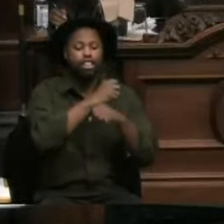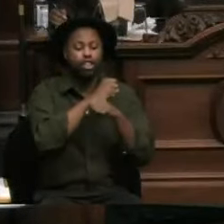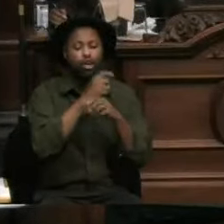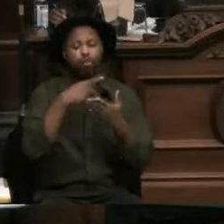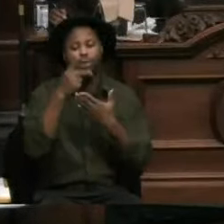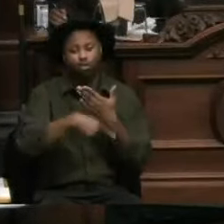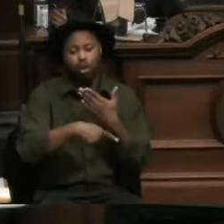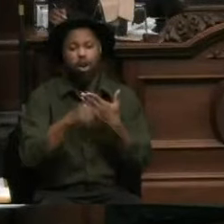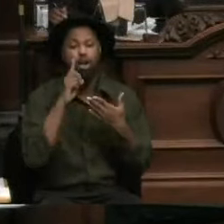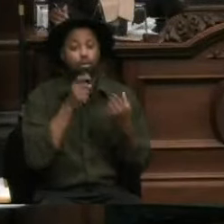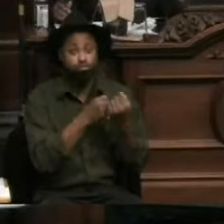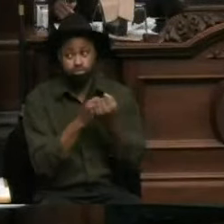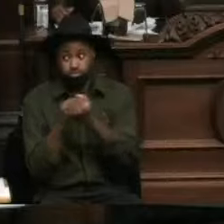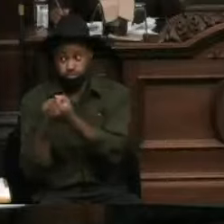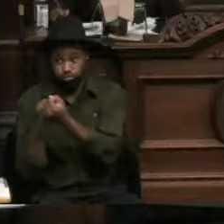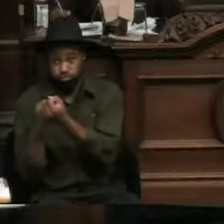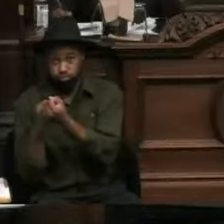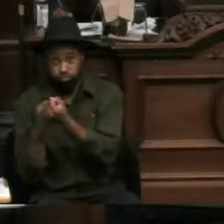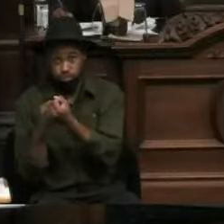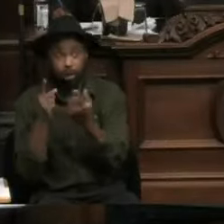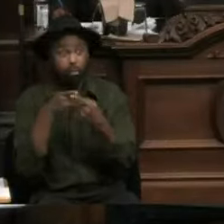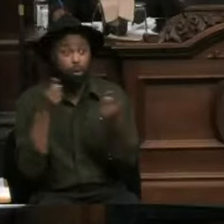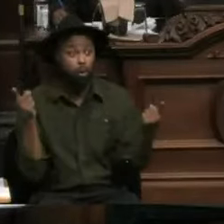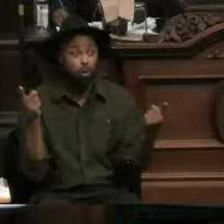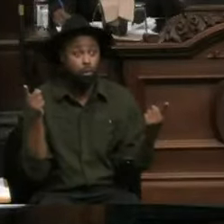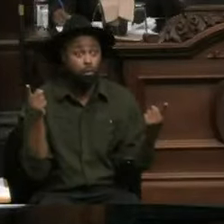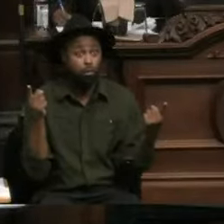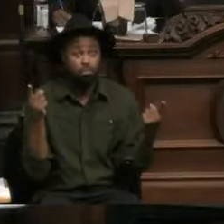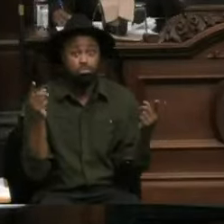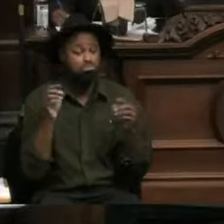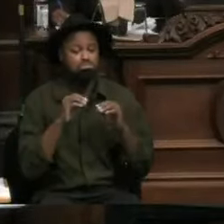favor, please say aye. Aye. Aye. Any opposed?